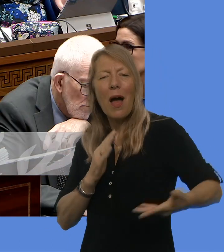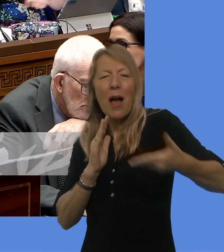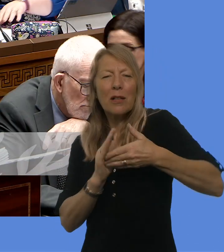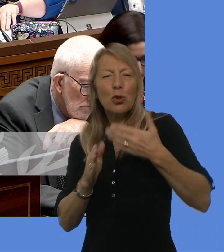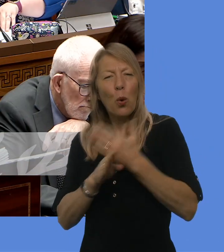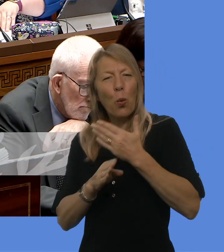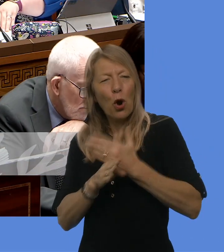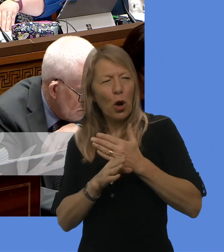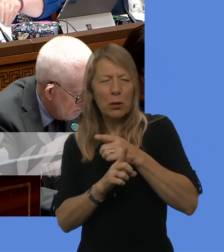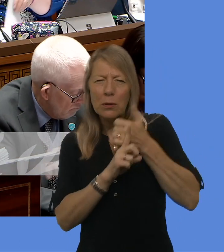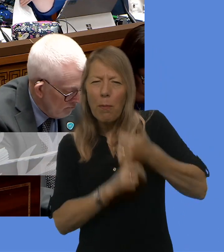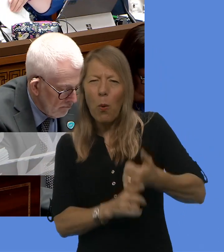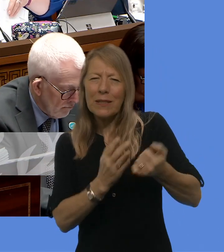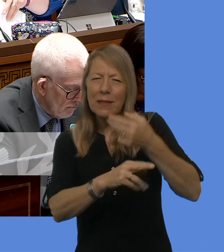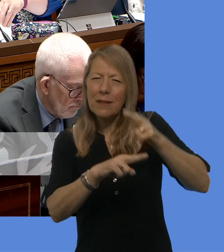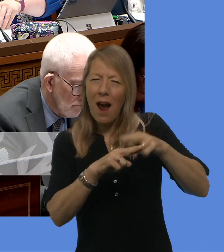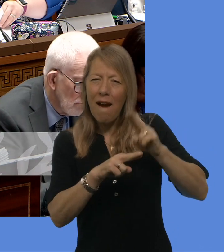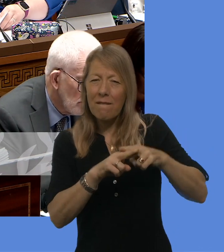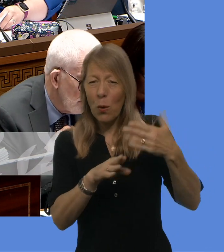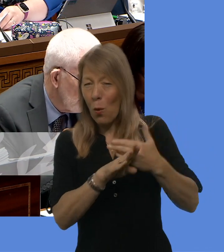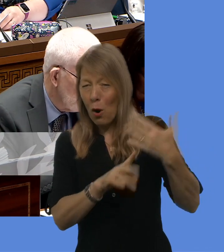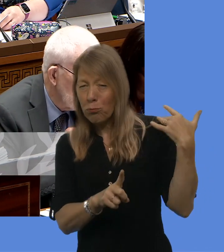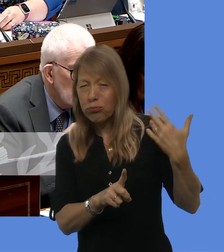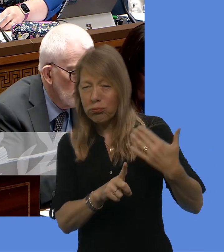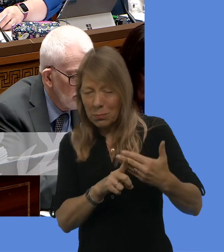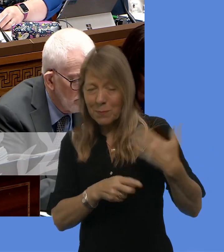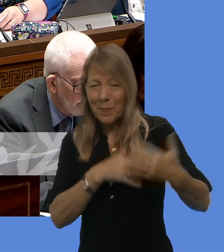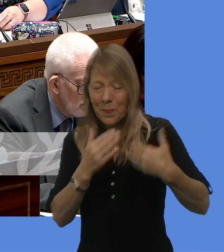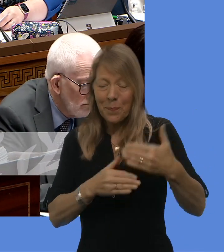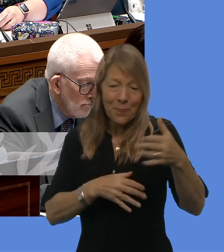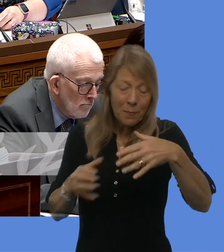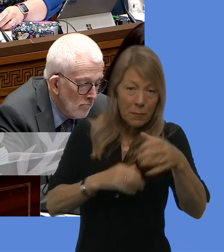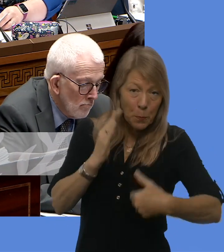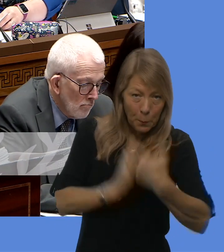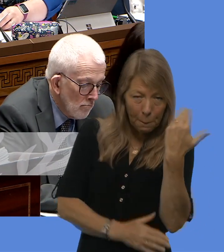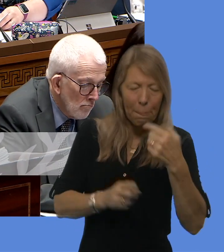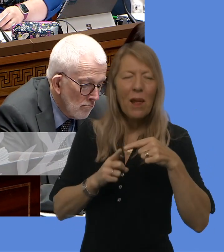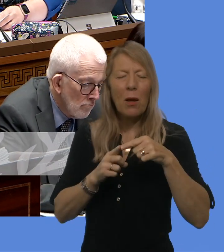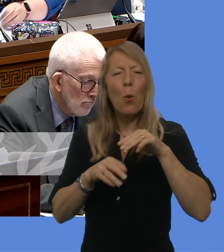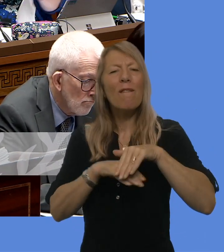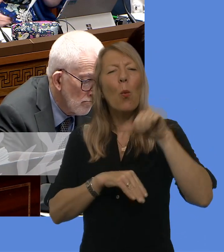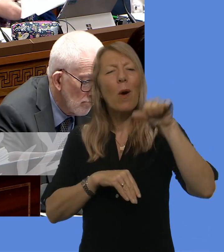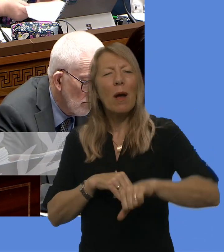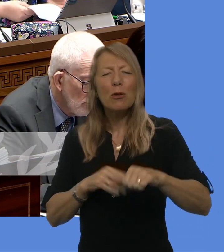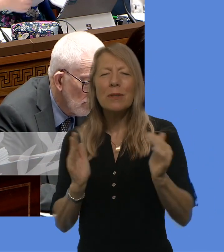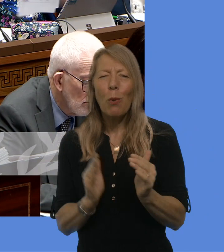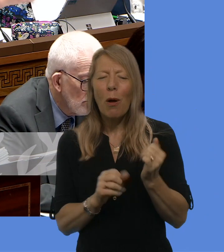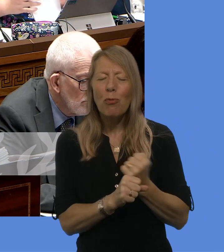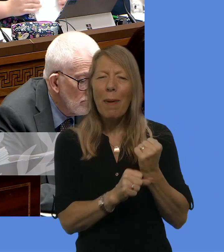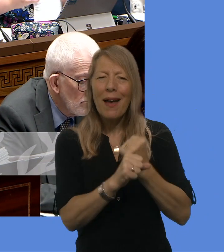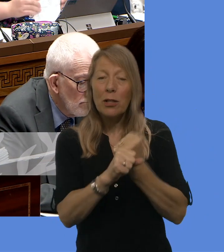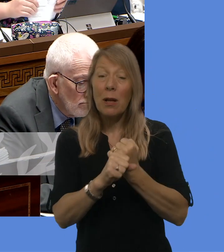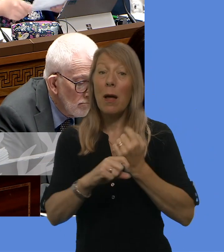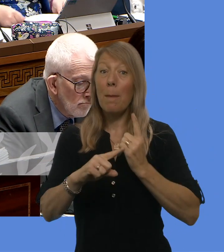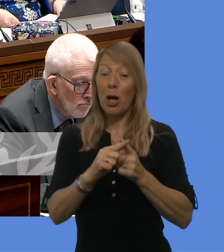launch of a substance misuse strategy, the completion of over 100 minor works projects and the rollout of X-ray body scanners in all